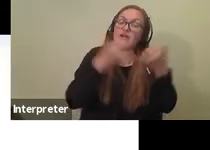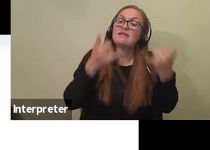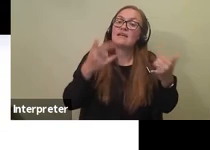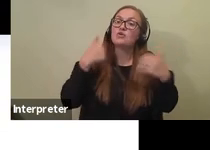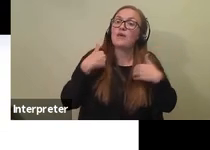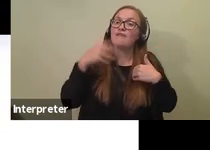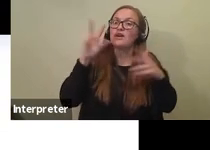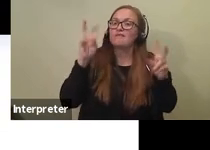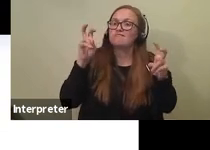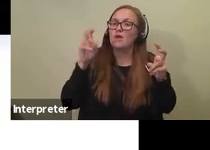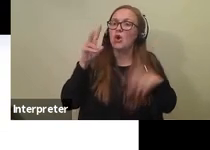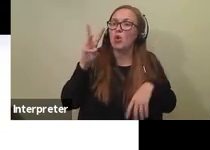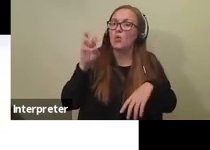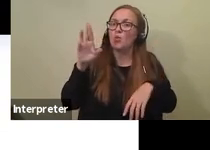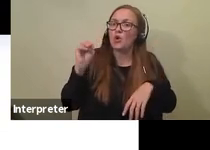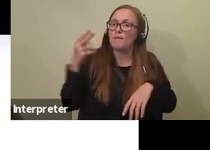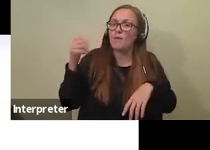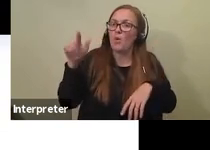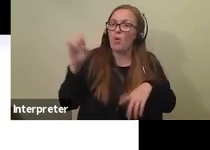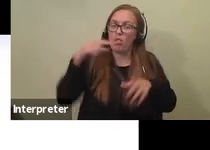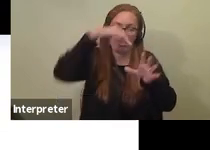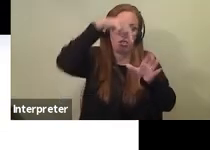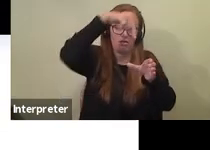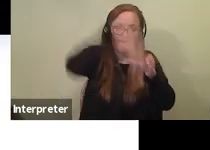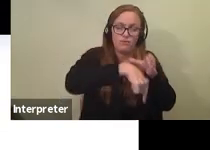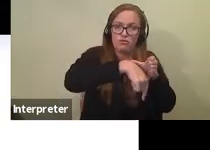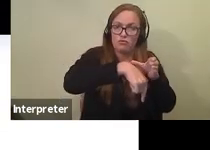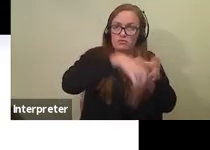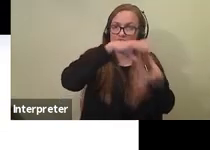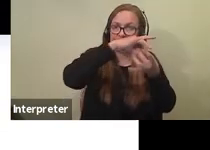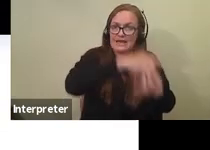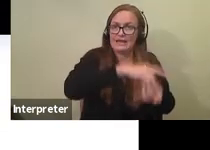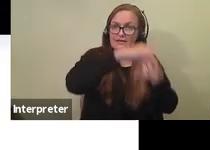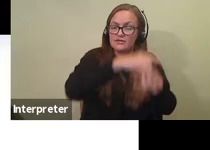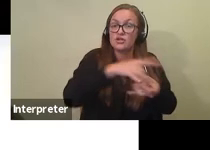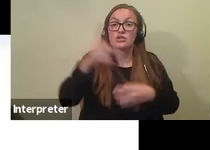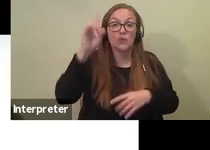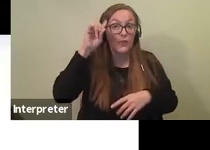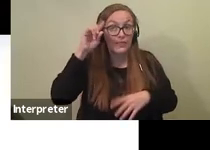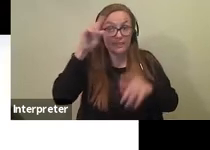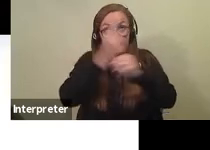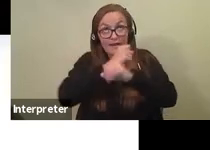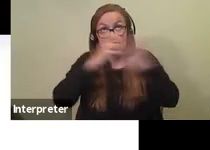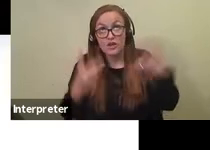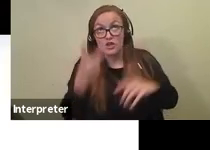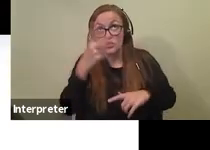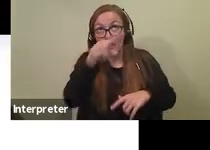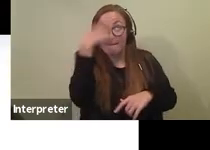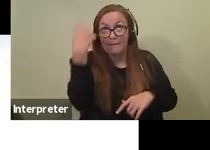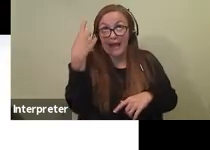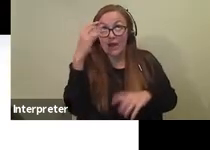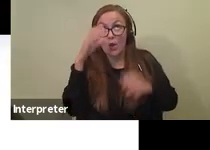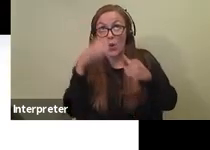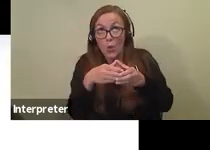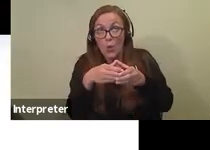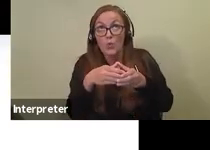ends of the ribbons. So you can think of it as taking two black holes where time is and space